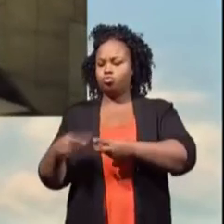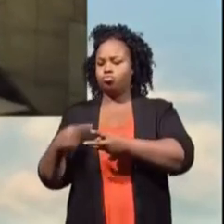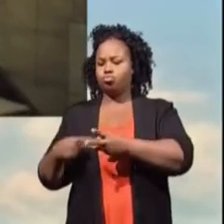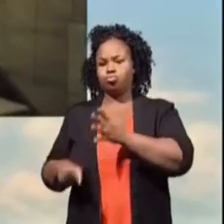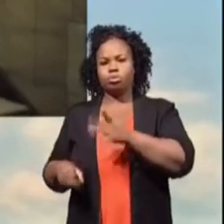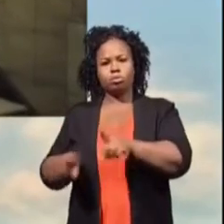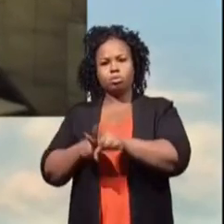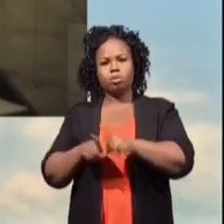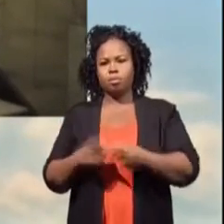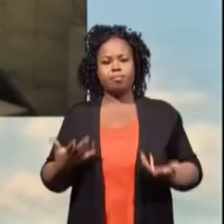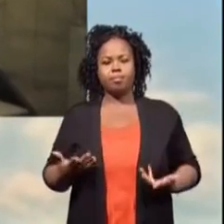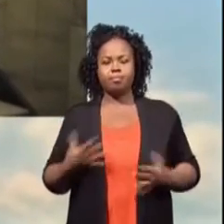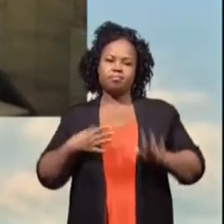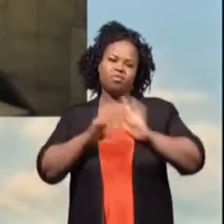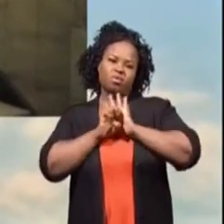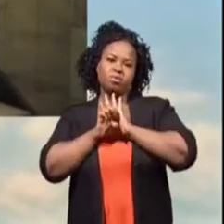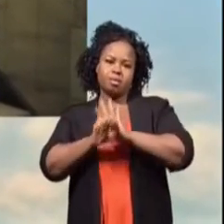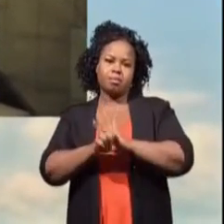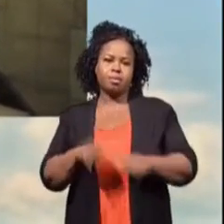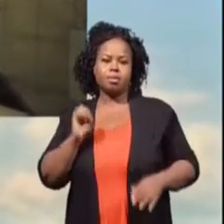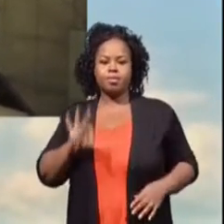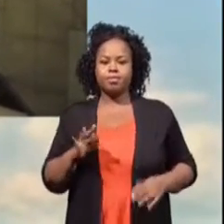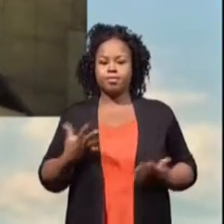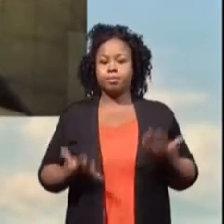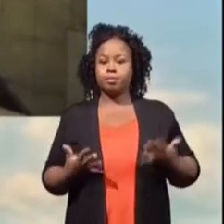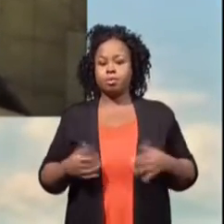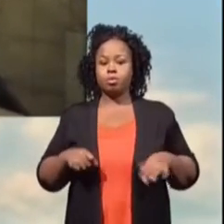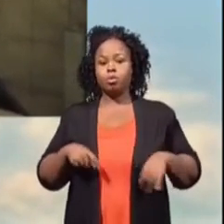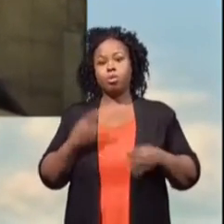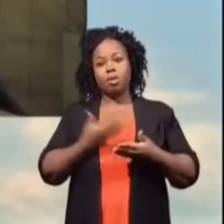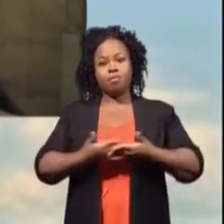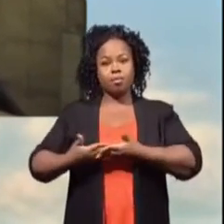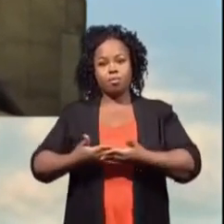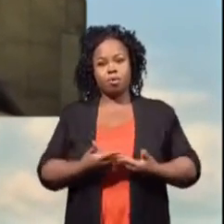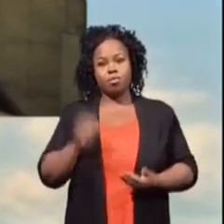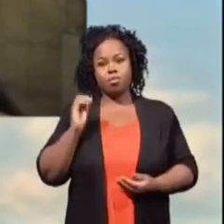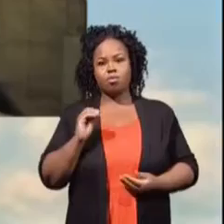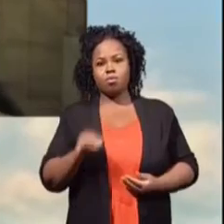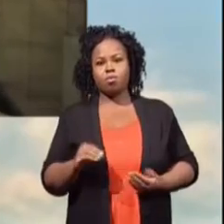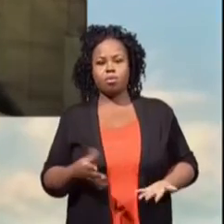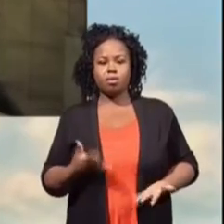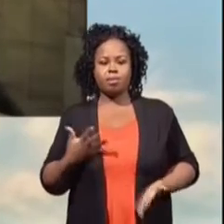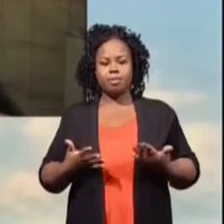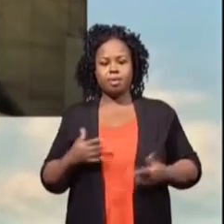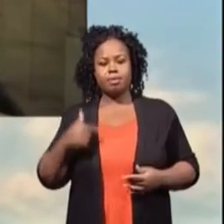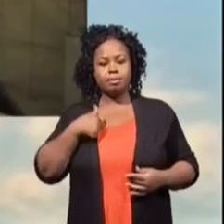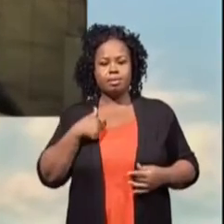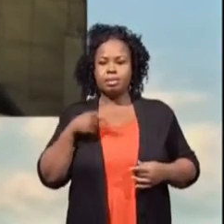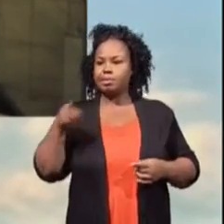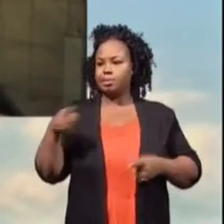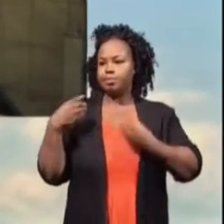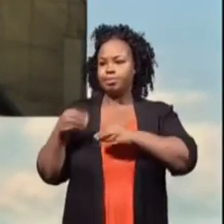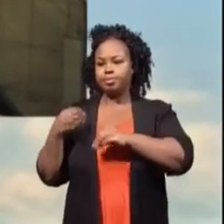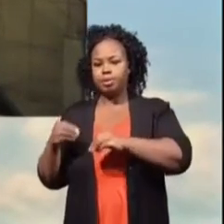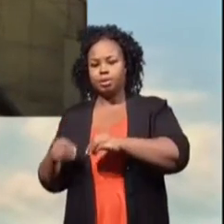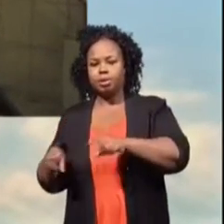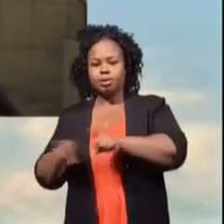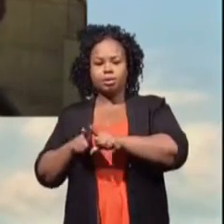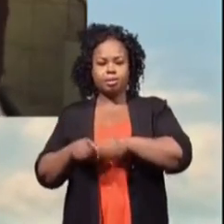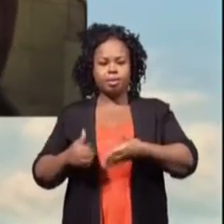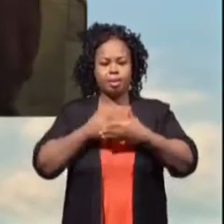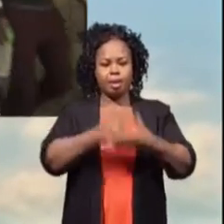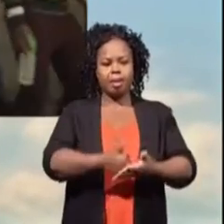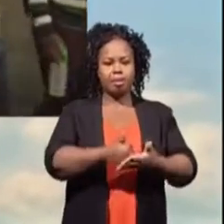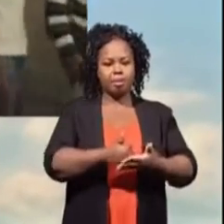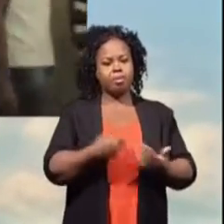say 1 2 3 yabona maybe let me say for example like kana ko yo vele rena le ngwana ko ntlung yabona maybe like she na ka ba busy ka ngwana maybe